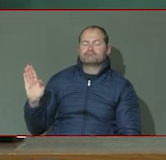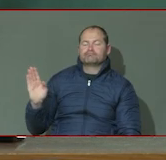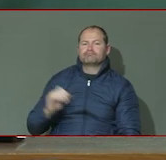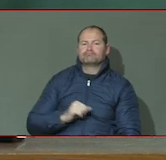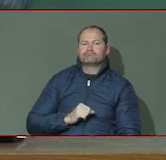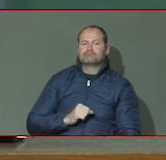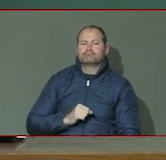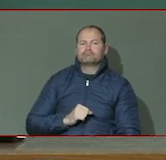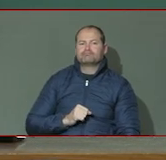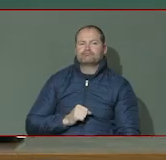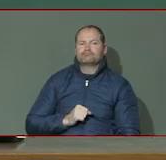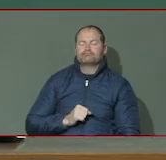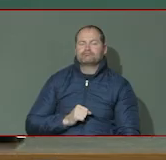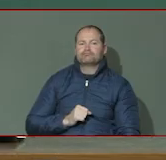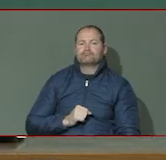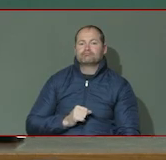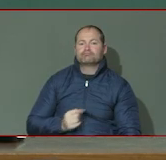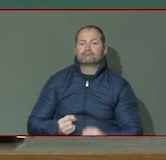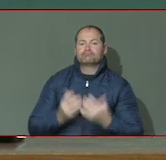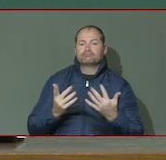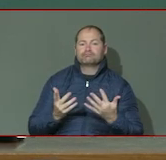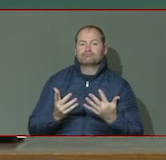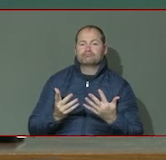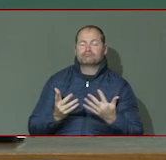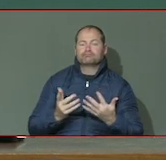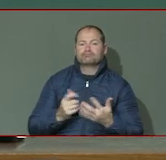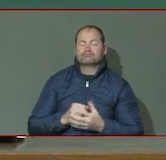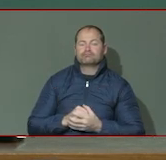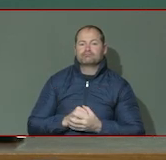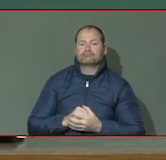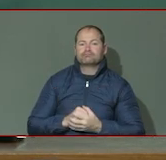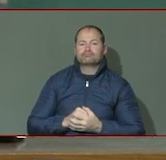29,550. And that will give you